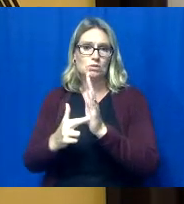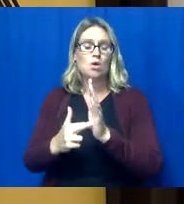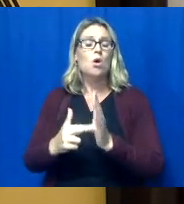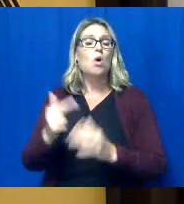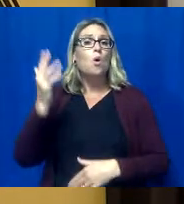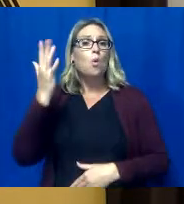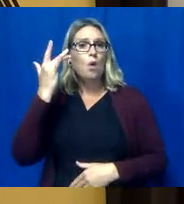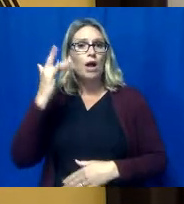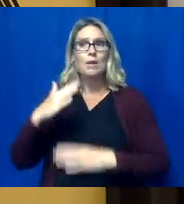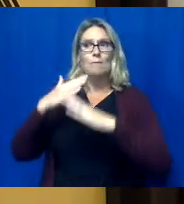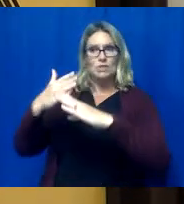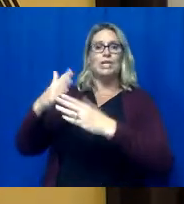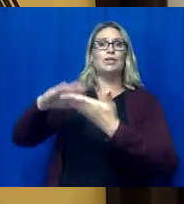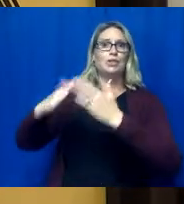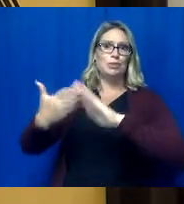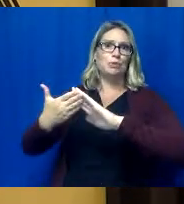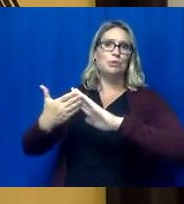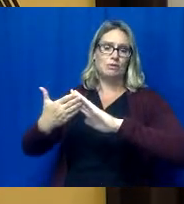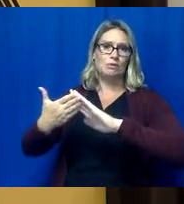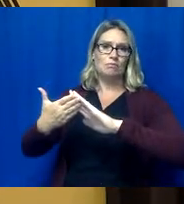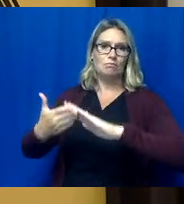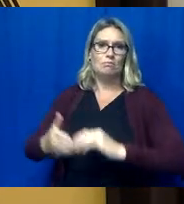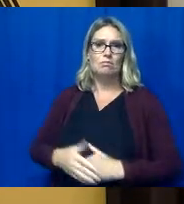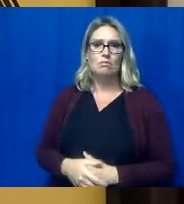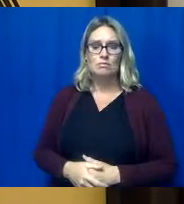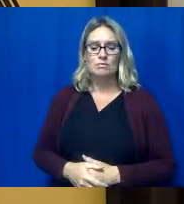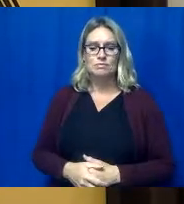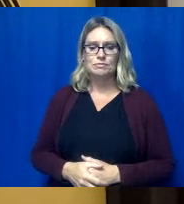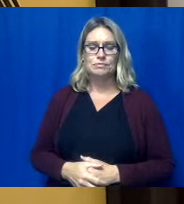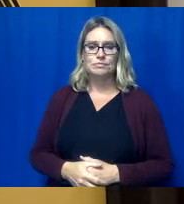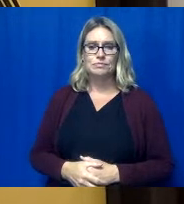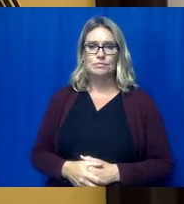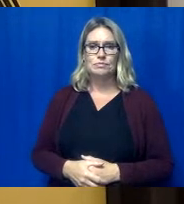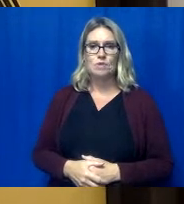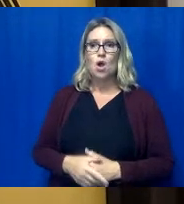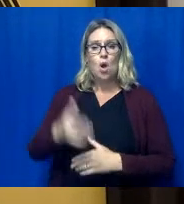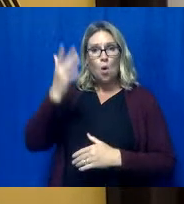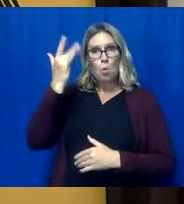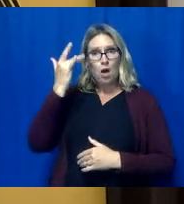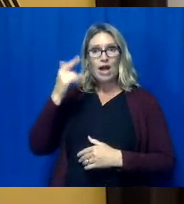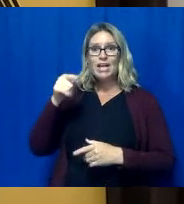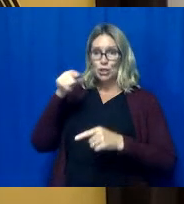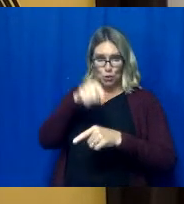community when these decisions put other people in danger.